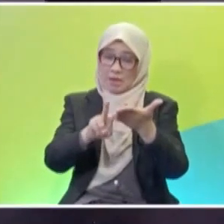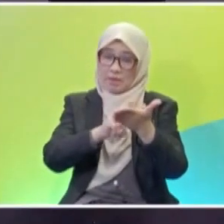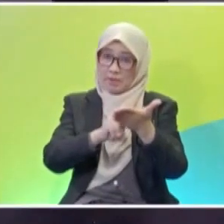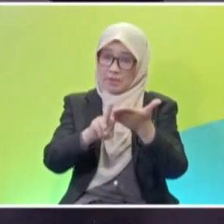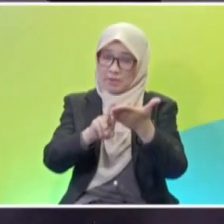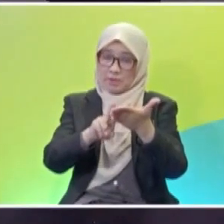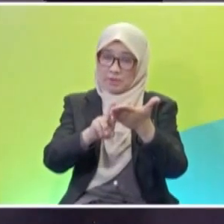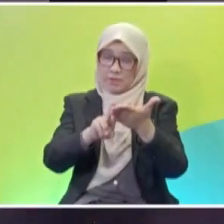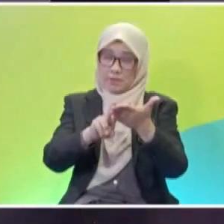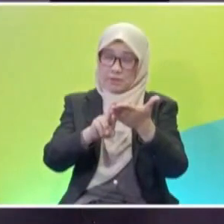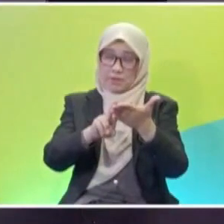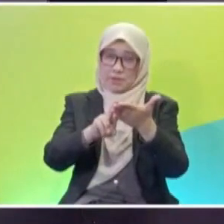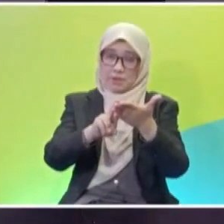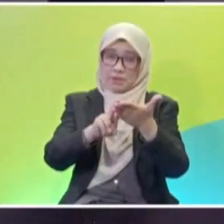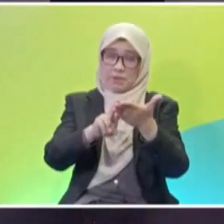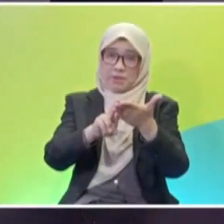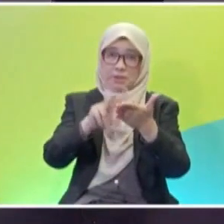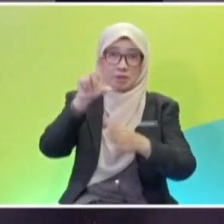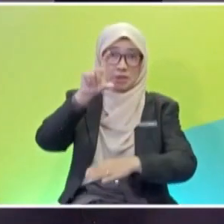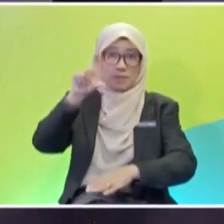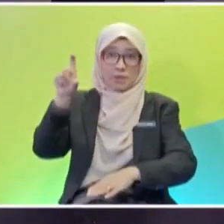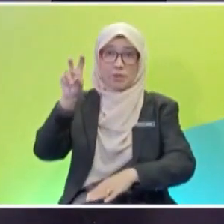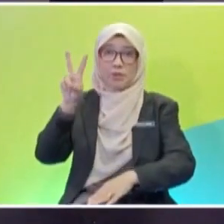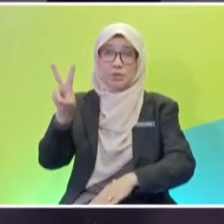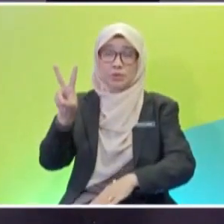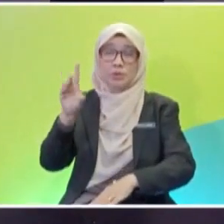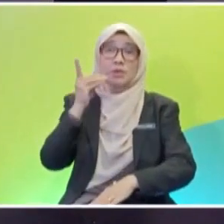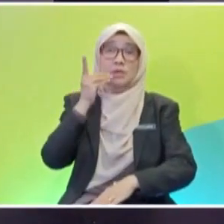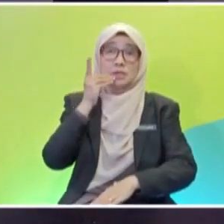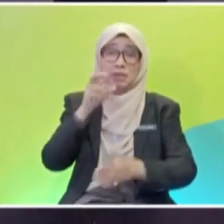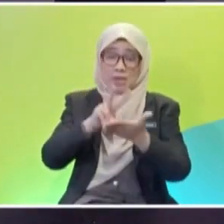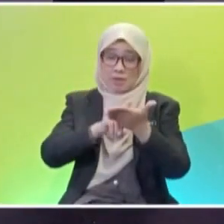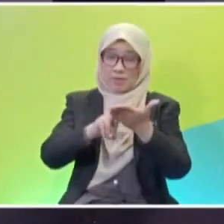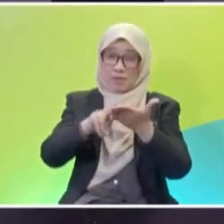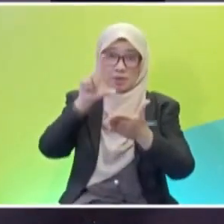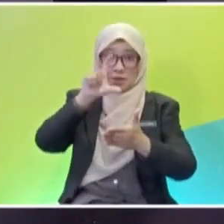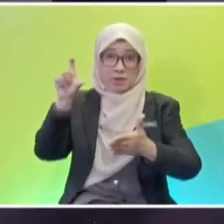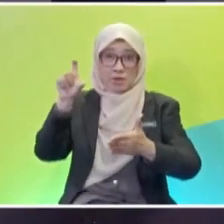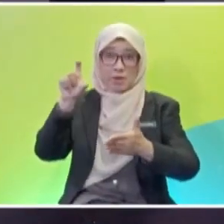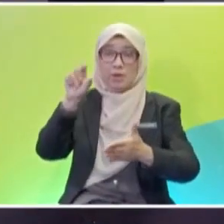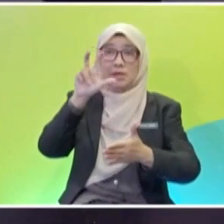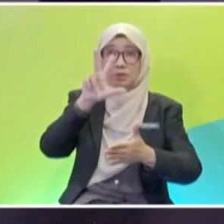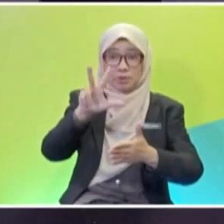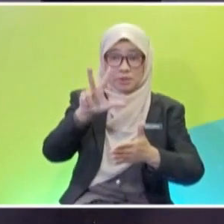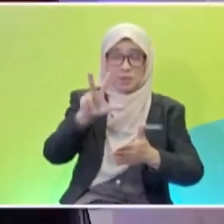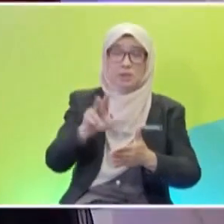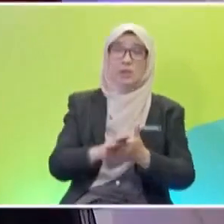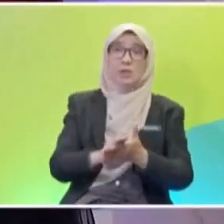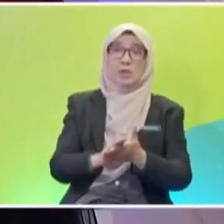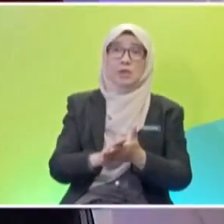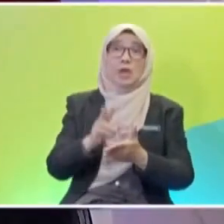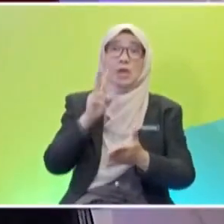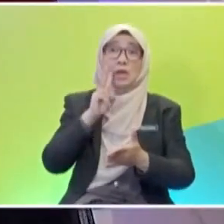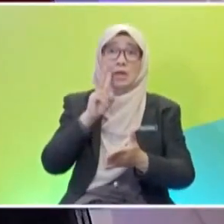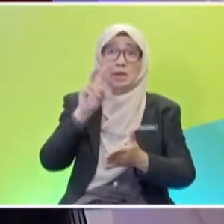2. Doshrina is going to read paragraph 3. Shuelin, you're going to read paragraph 4. And Vinosha, you're